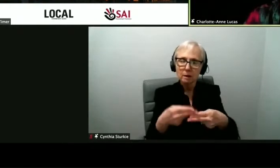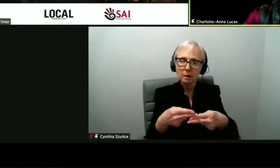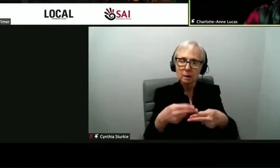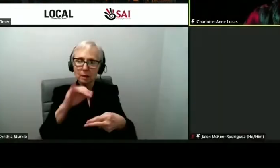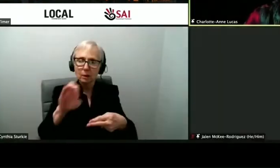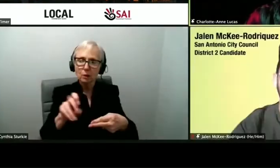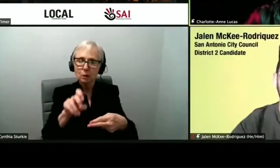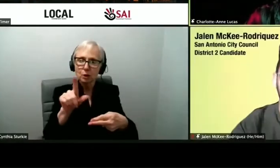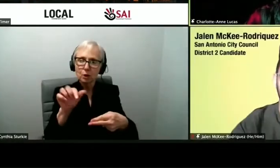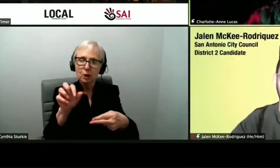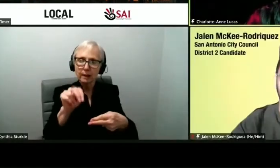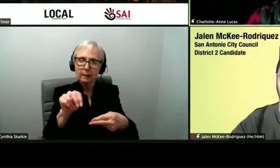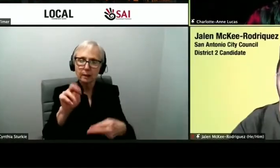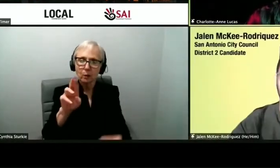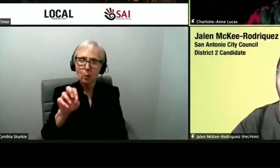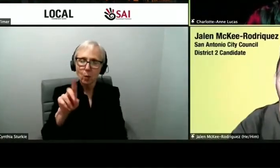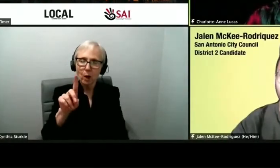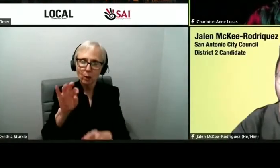Jalen McKee-Rodriguez.